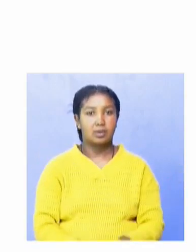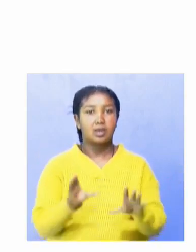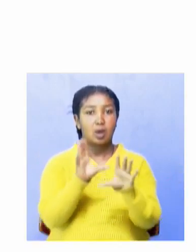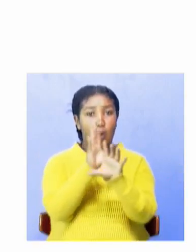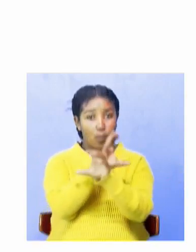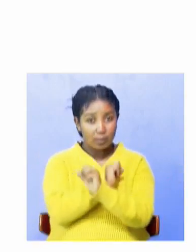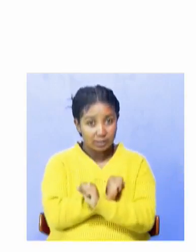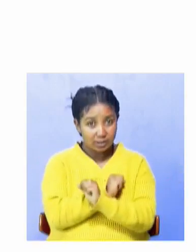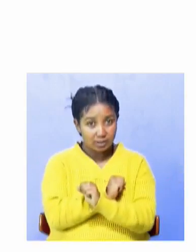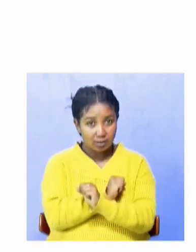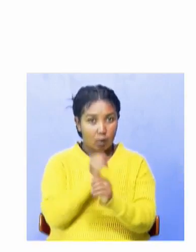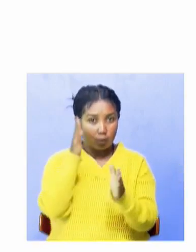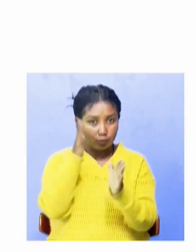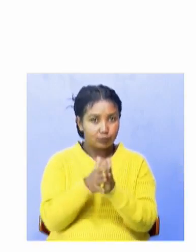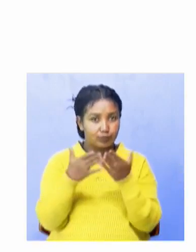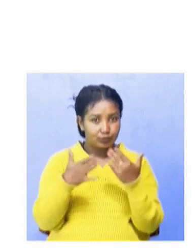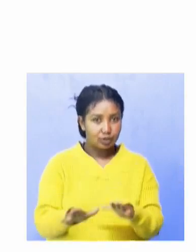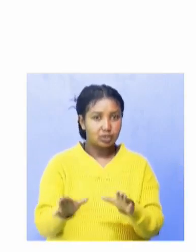Completed